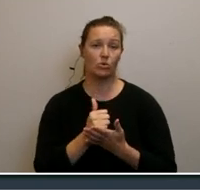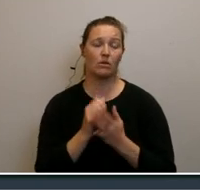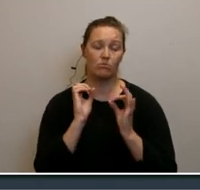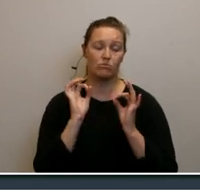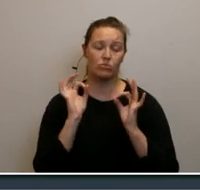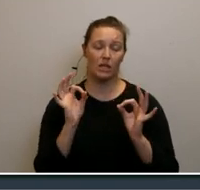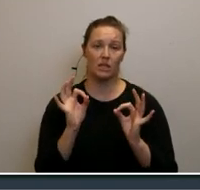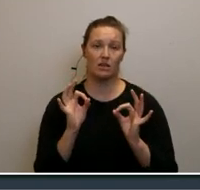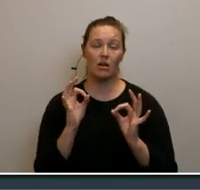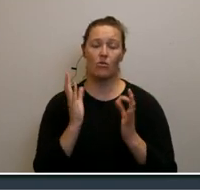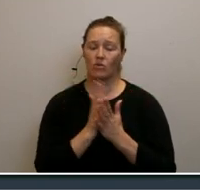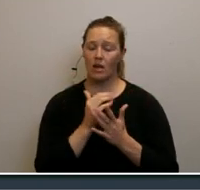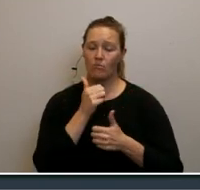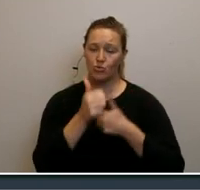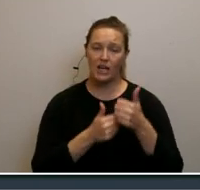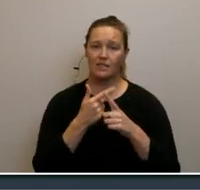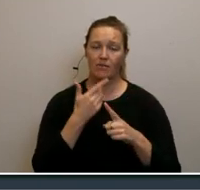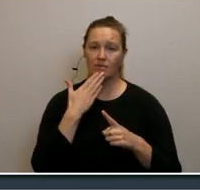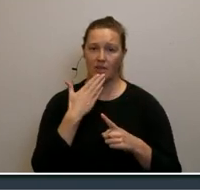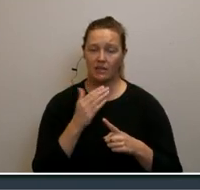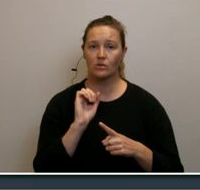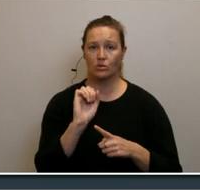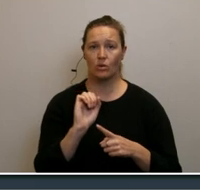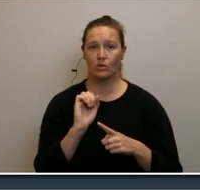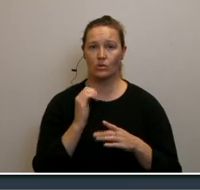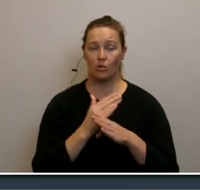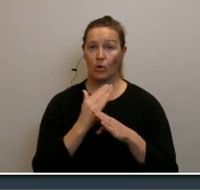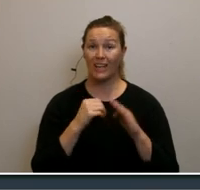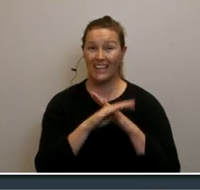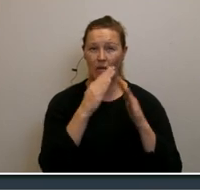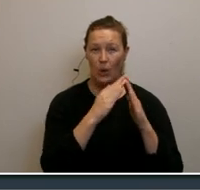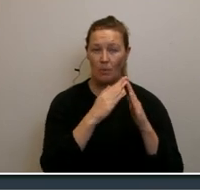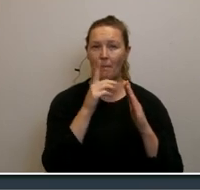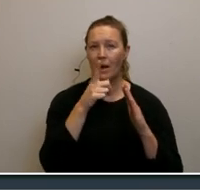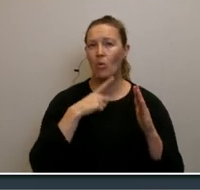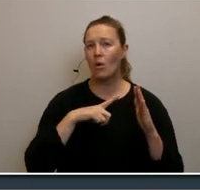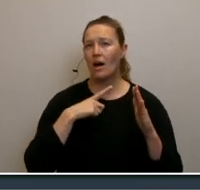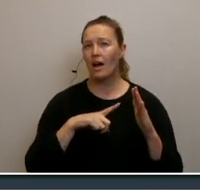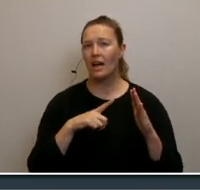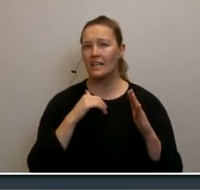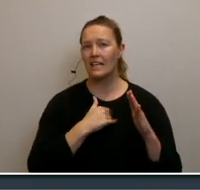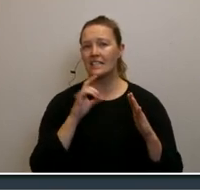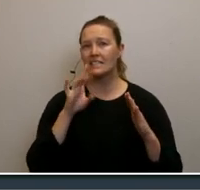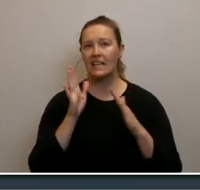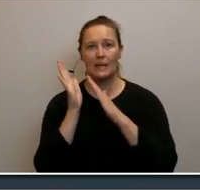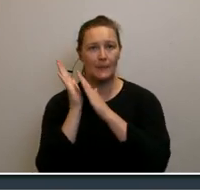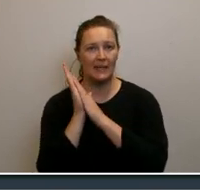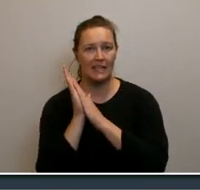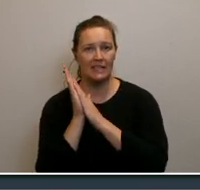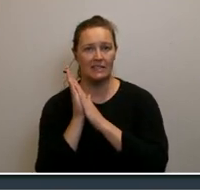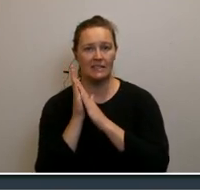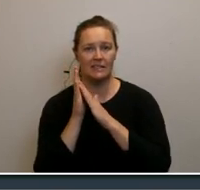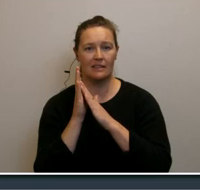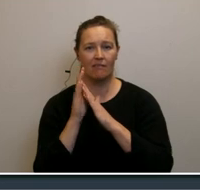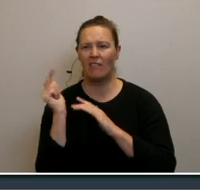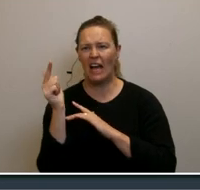brilliantly. I have nothing but praise and thanks for them for what they do in the home. But why do we need, you know, 10 beds way out in the